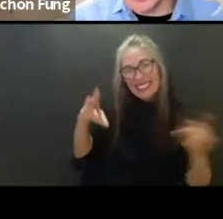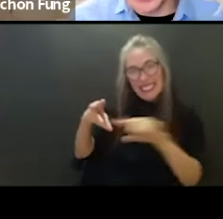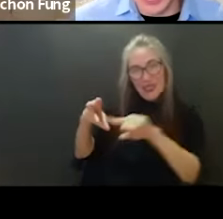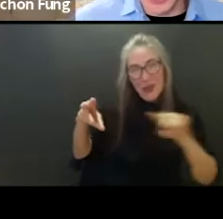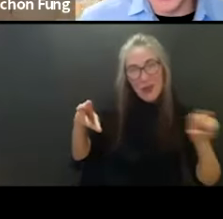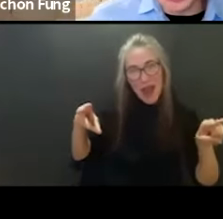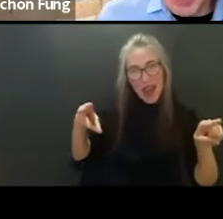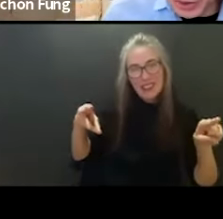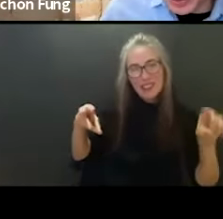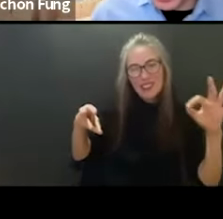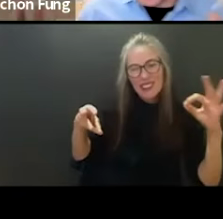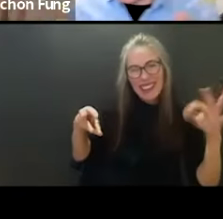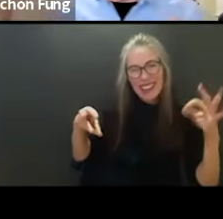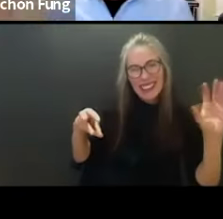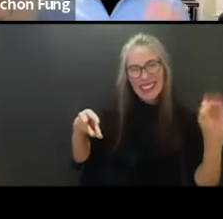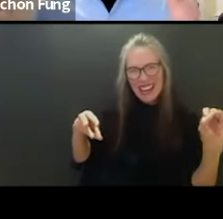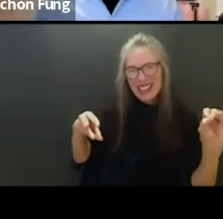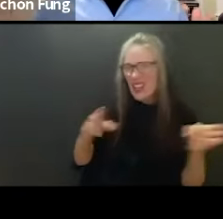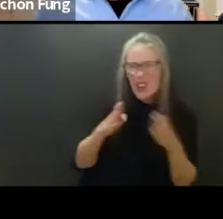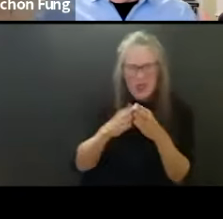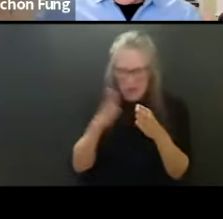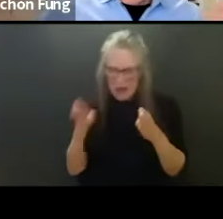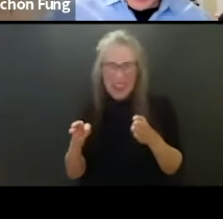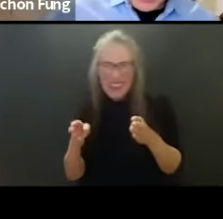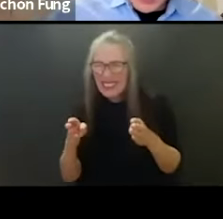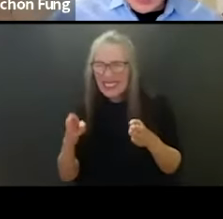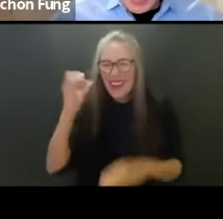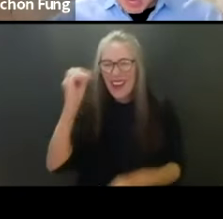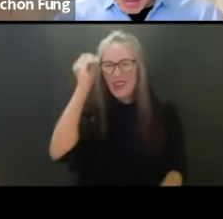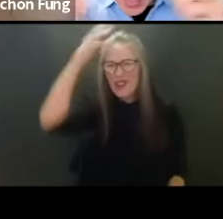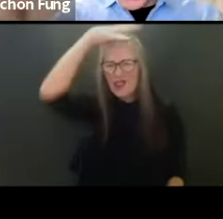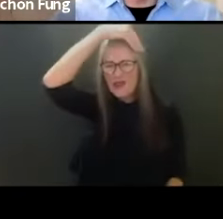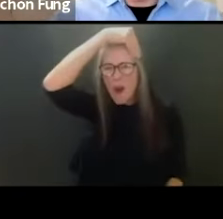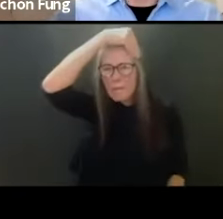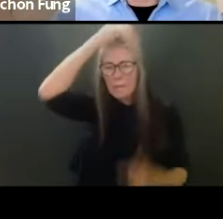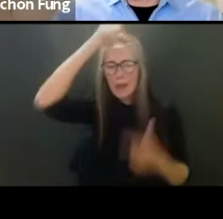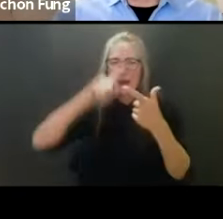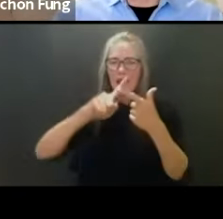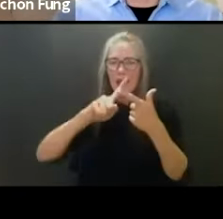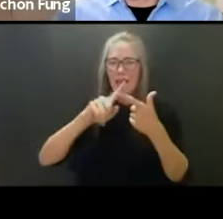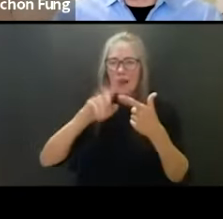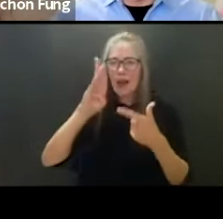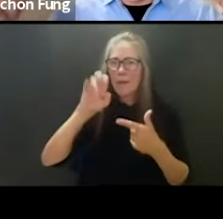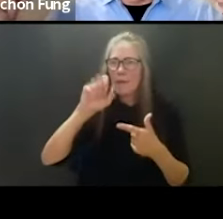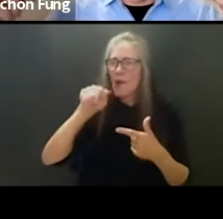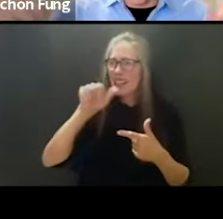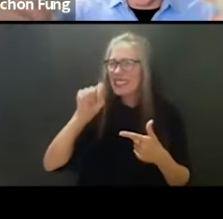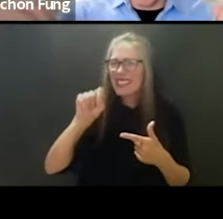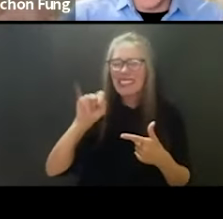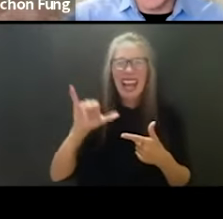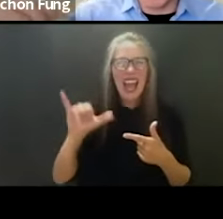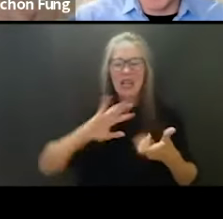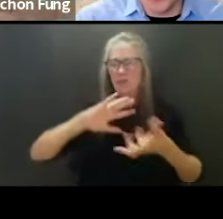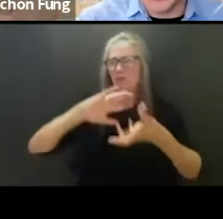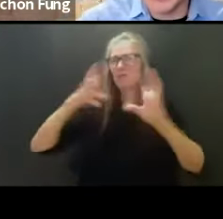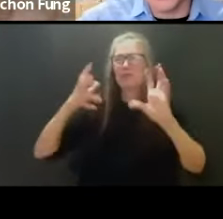that on this picture here, Donald Trump, Brexit, all that is an aberration. It's a kind of norm